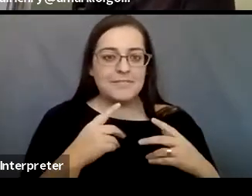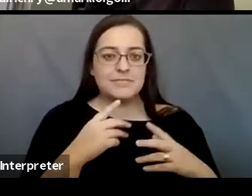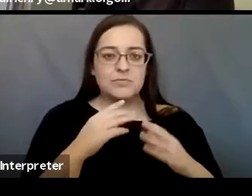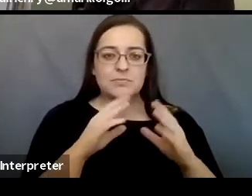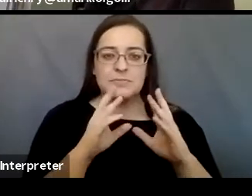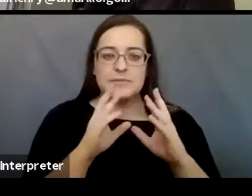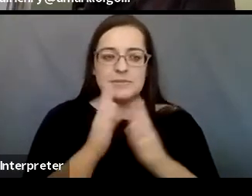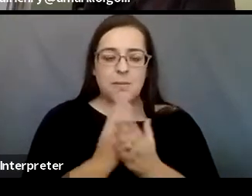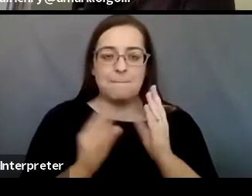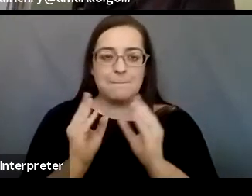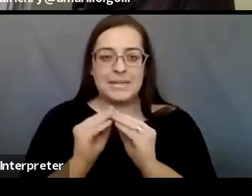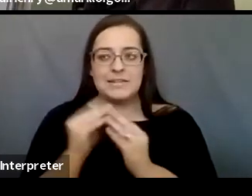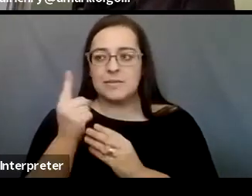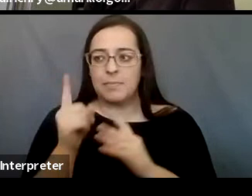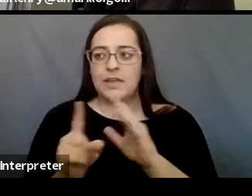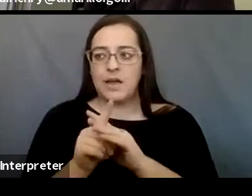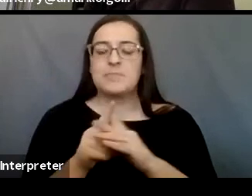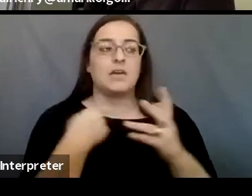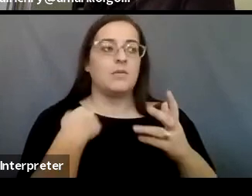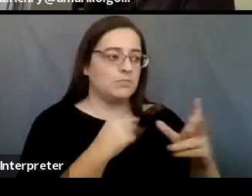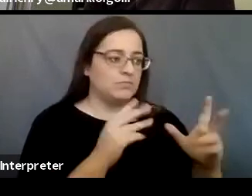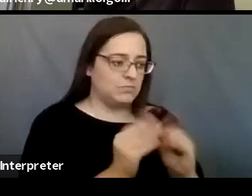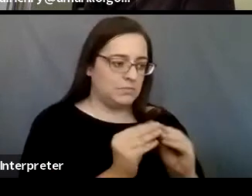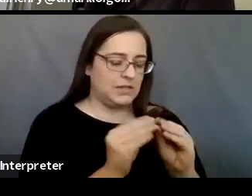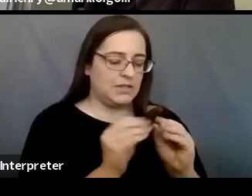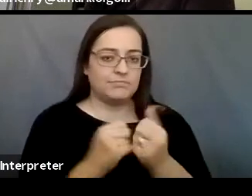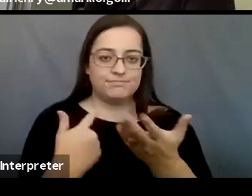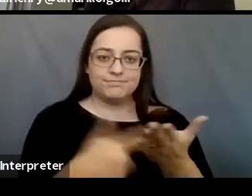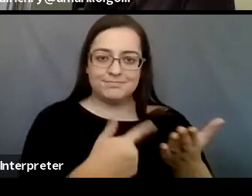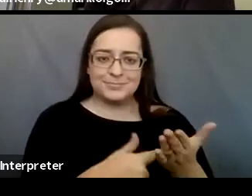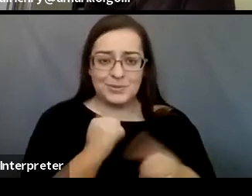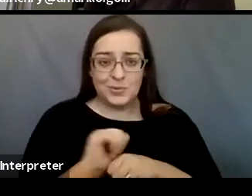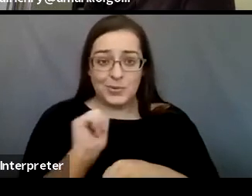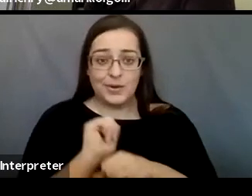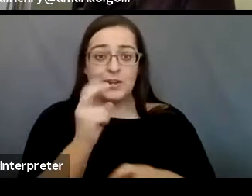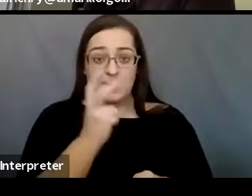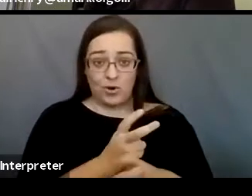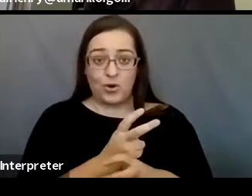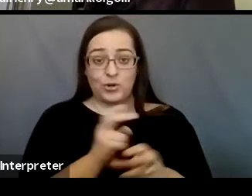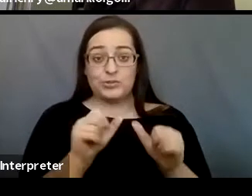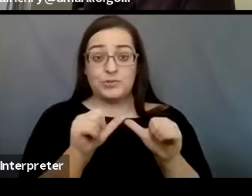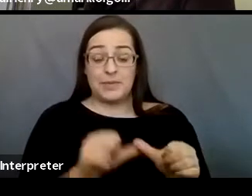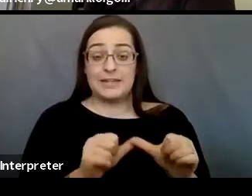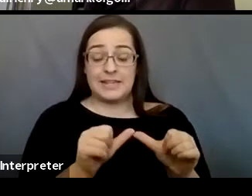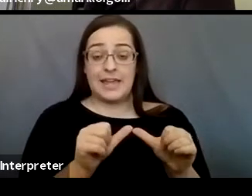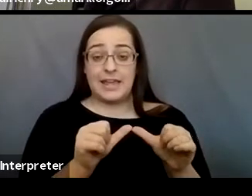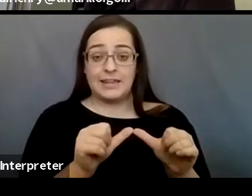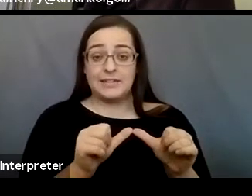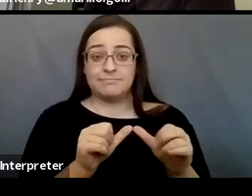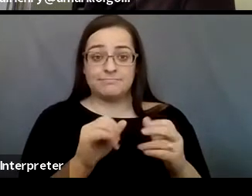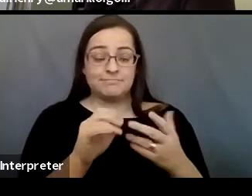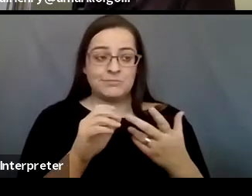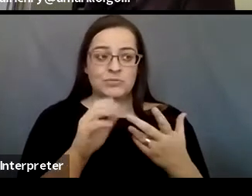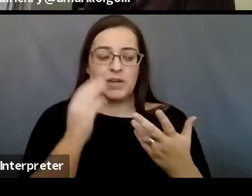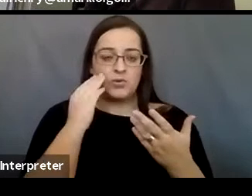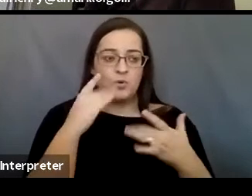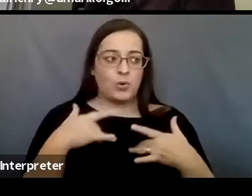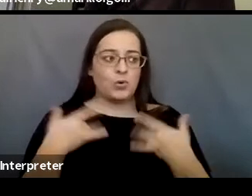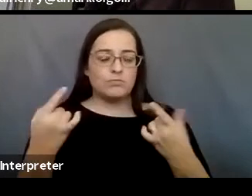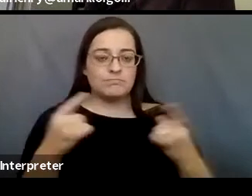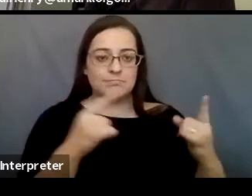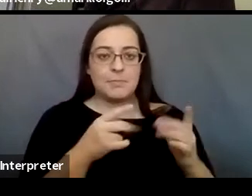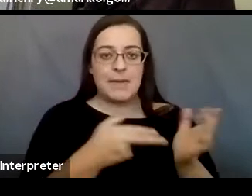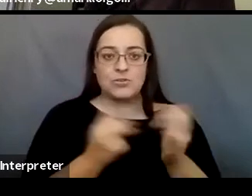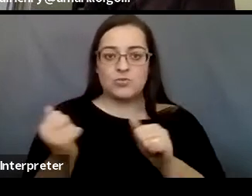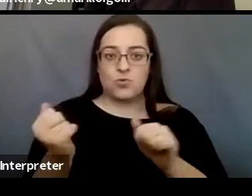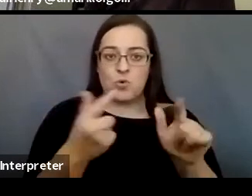they pop up with all of the necessary personnel. So we're working extremely hard to maintain situational awareness, to keep everyone on the same